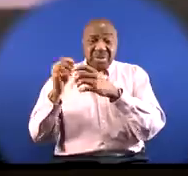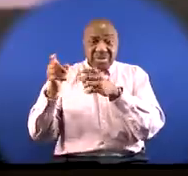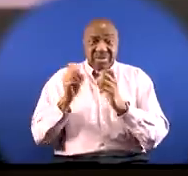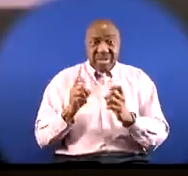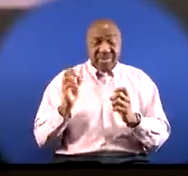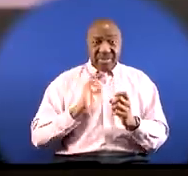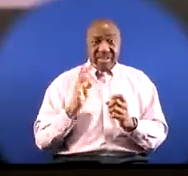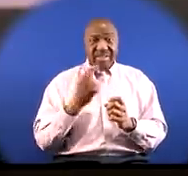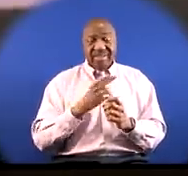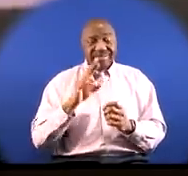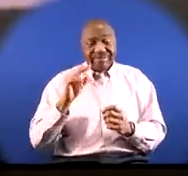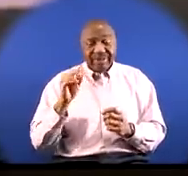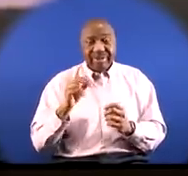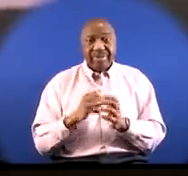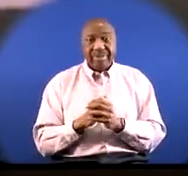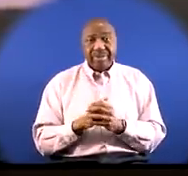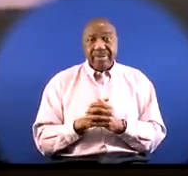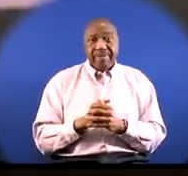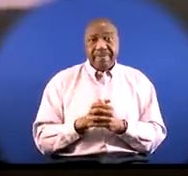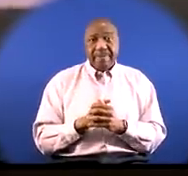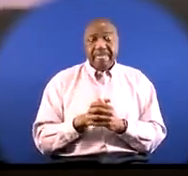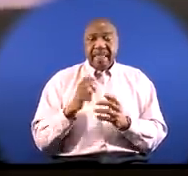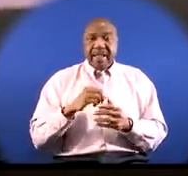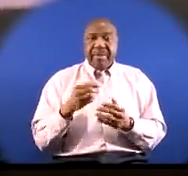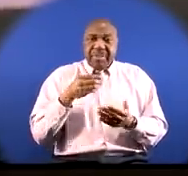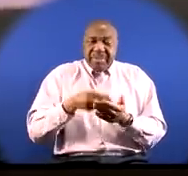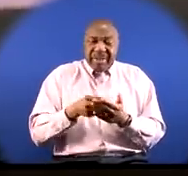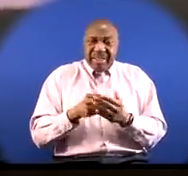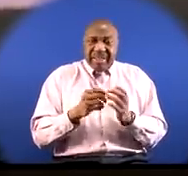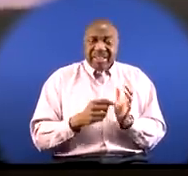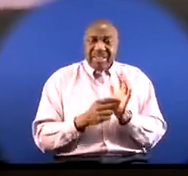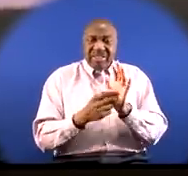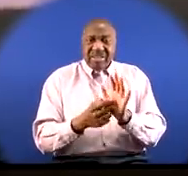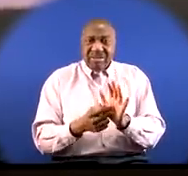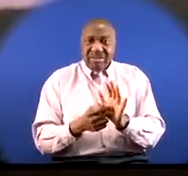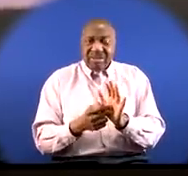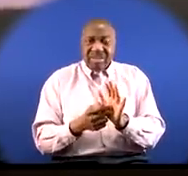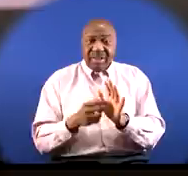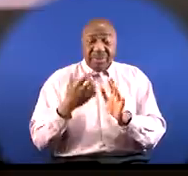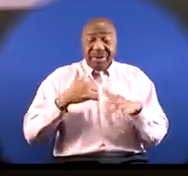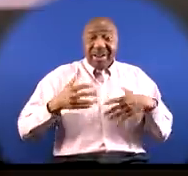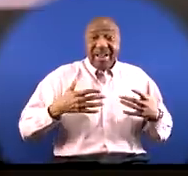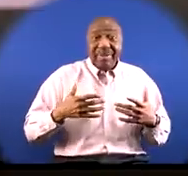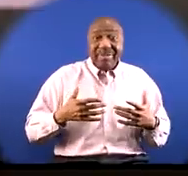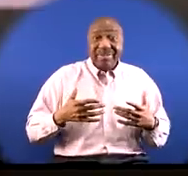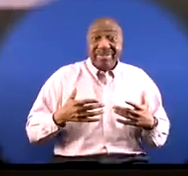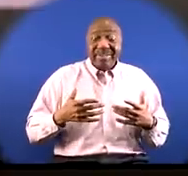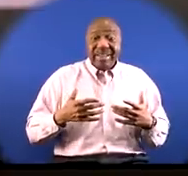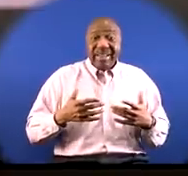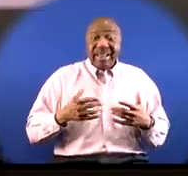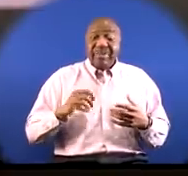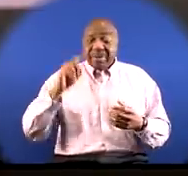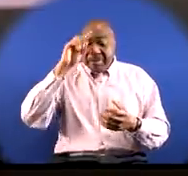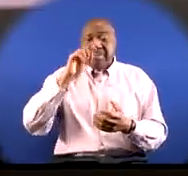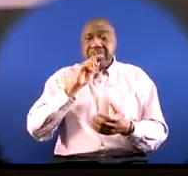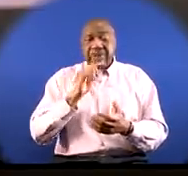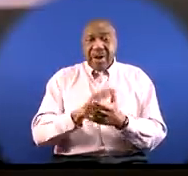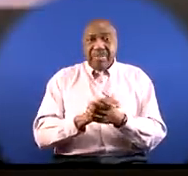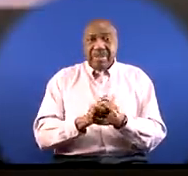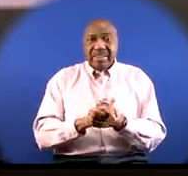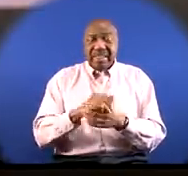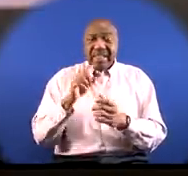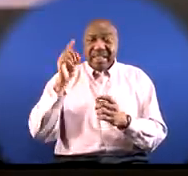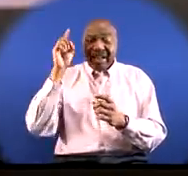gifts as tokens, as symbols of glad and generous individuals who commit ourselves to you and to your work, to the